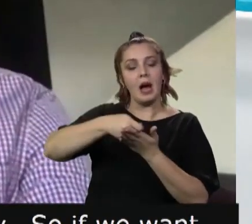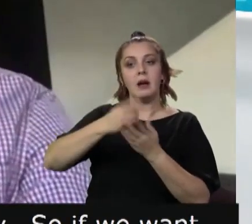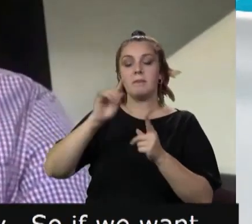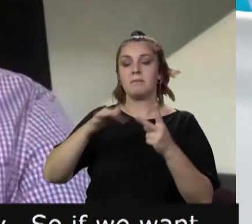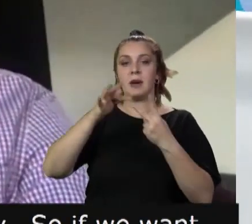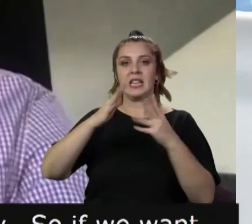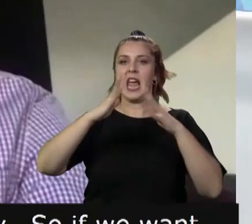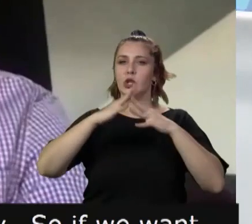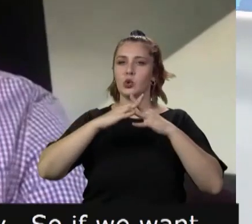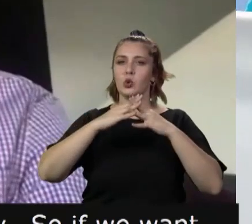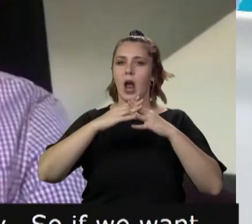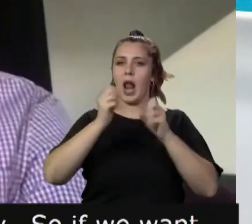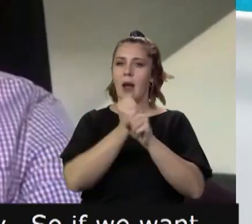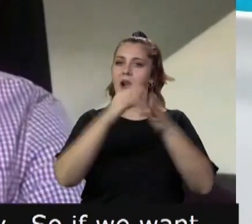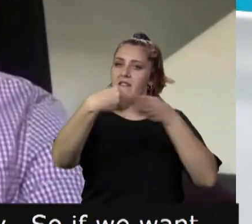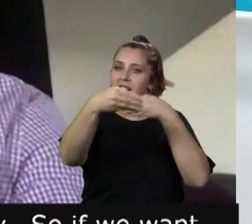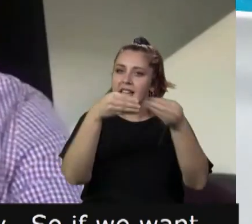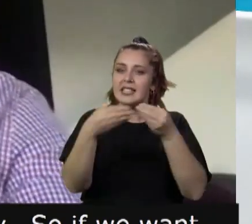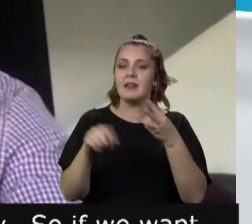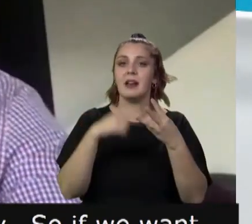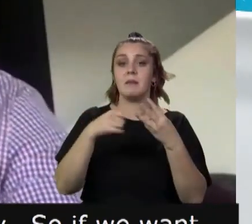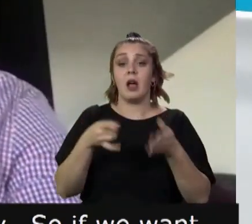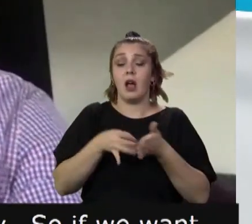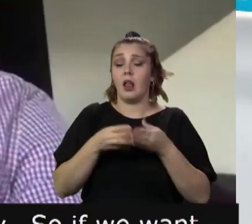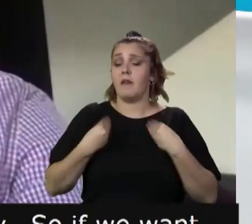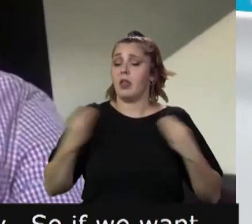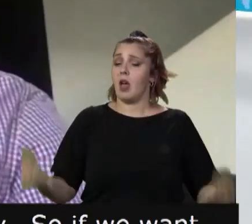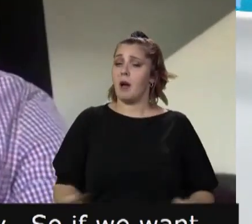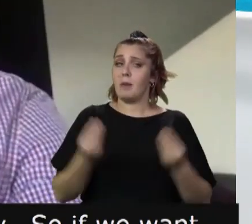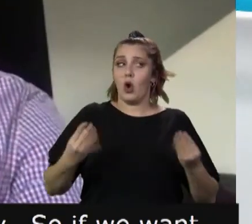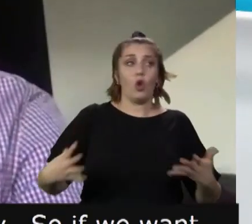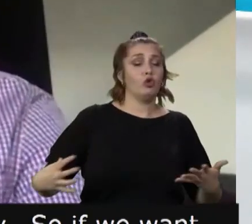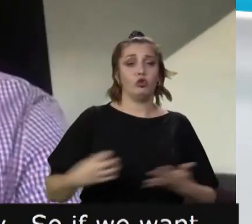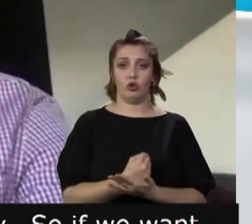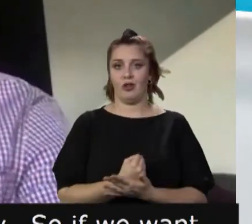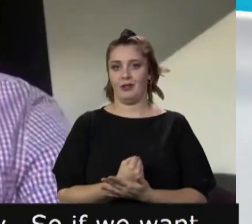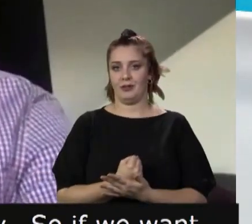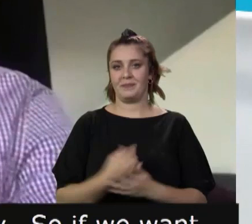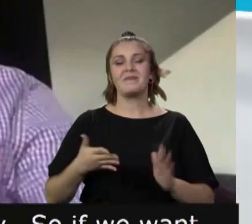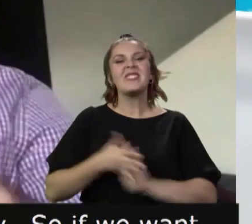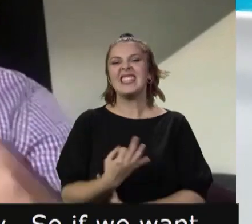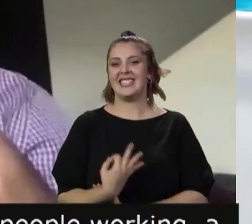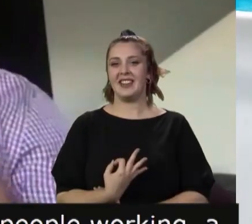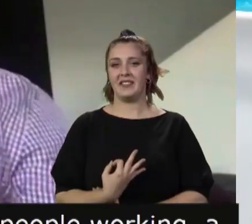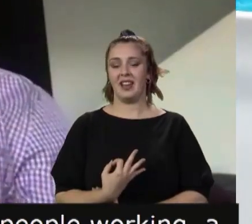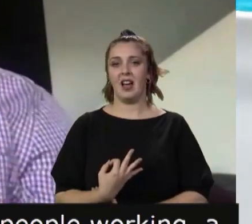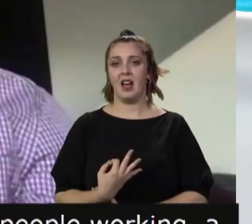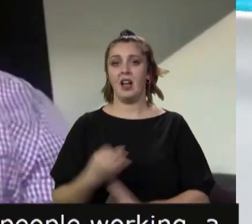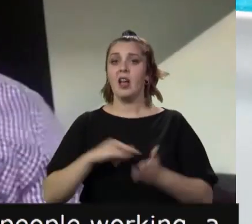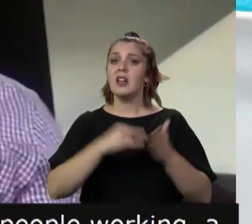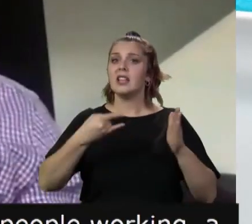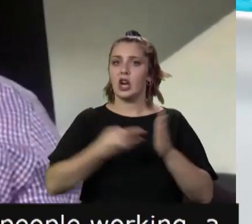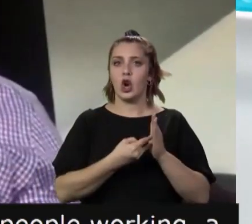working a more flexible working structure and better life quality for